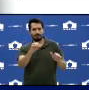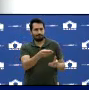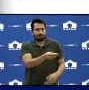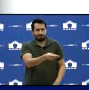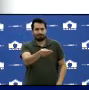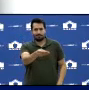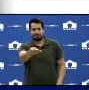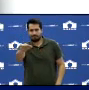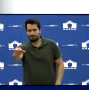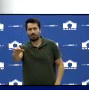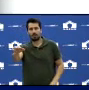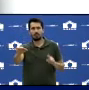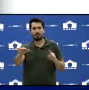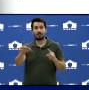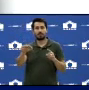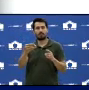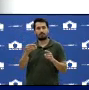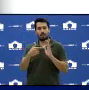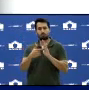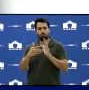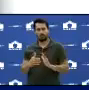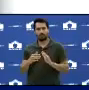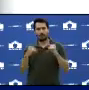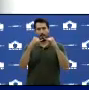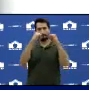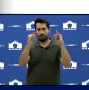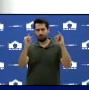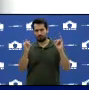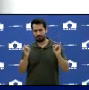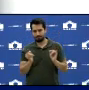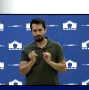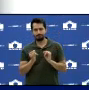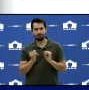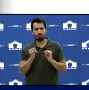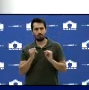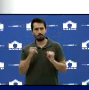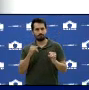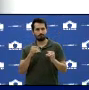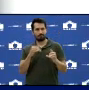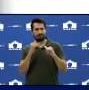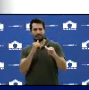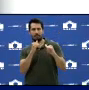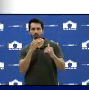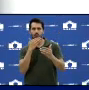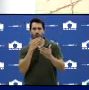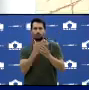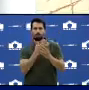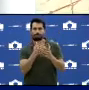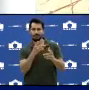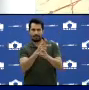school, that the trustee boundaries as best as possible align with that as well. And I'll highlight a few of those changes here in a